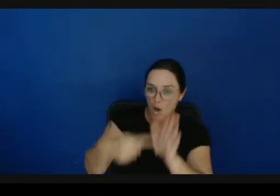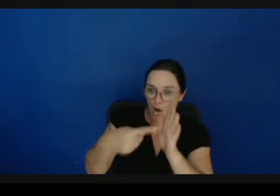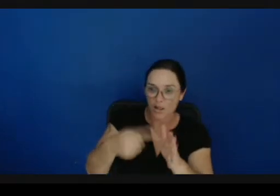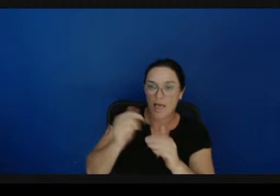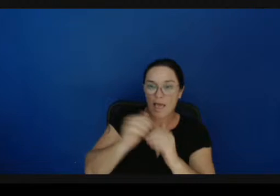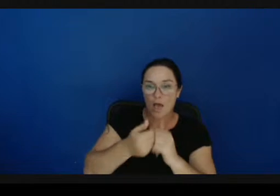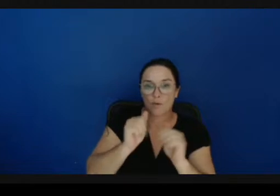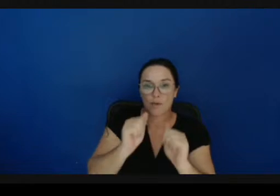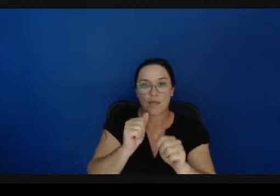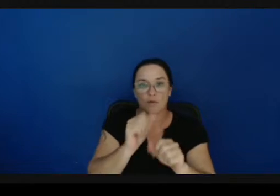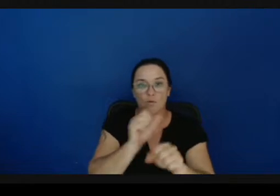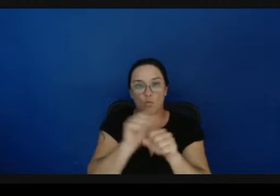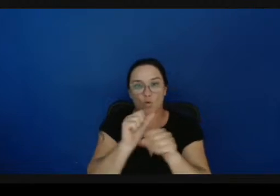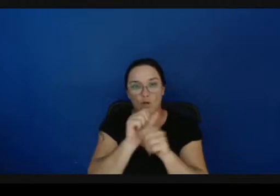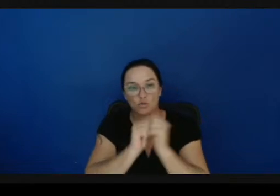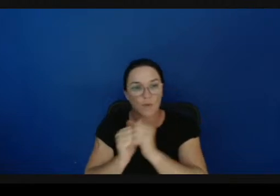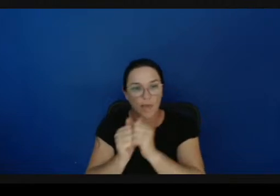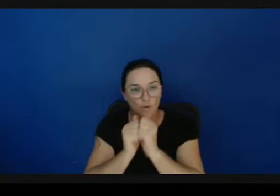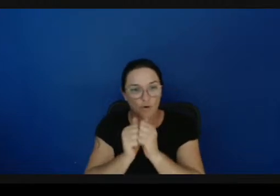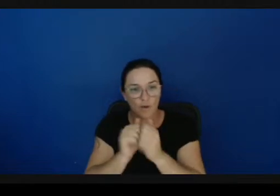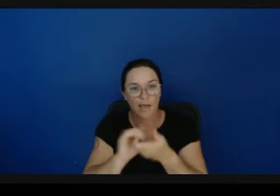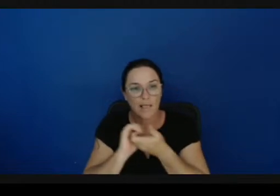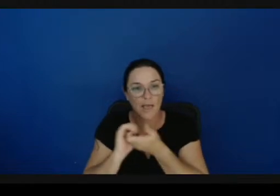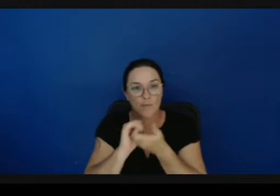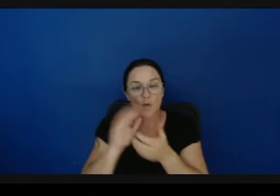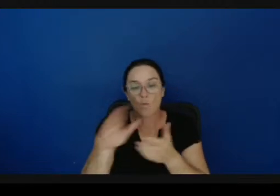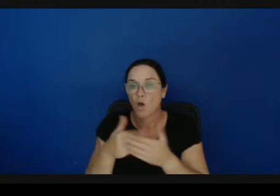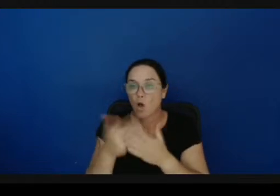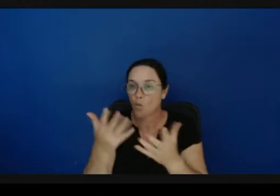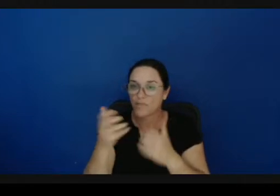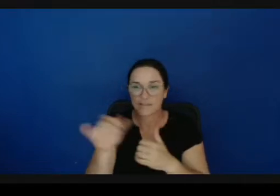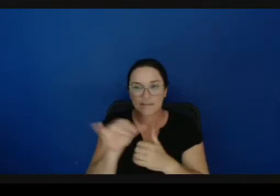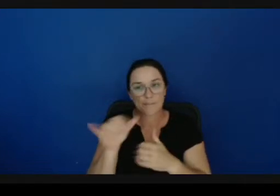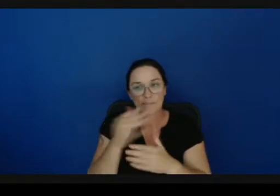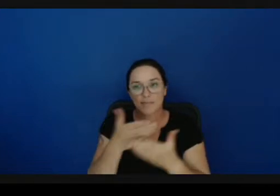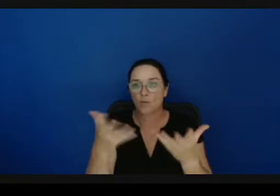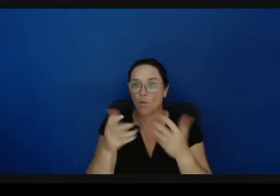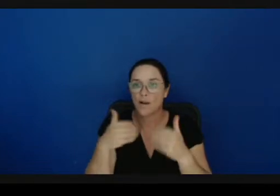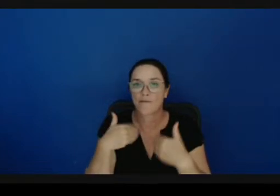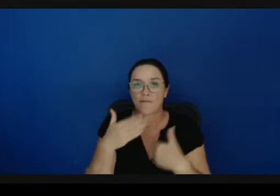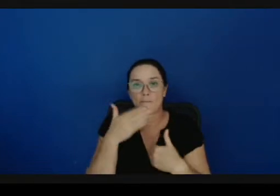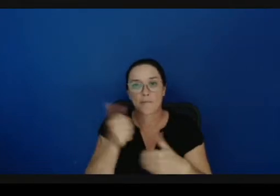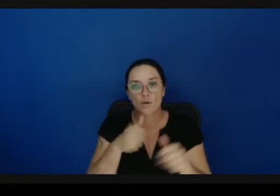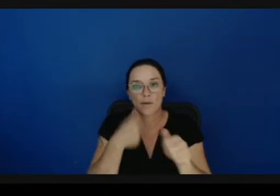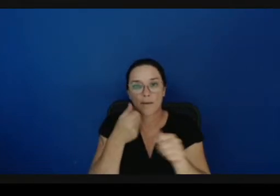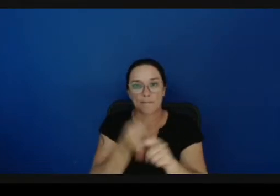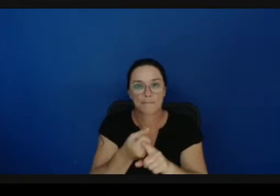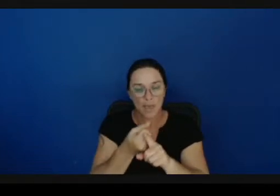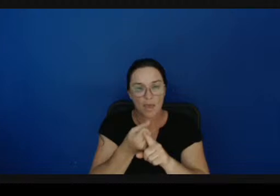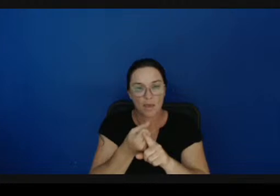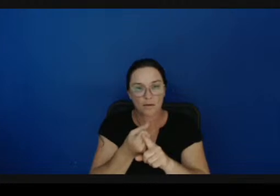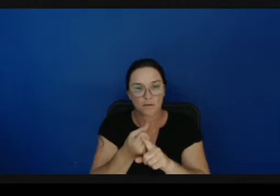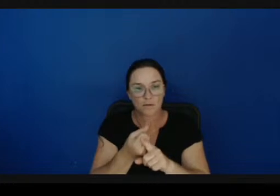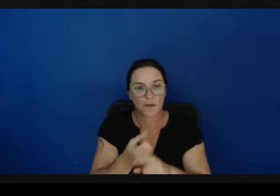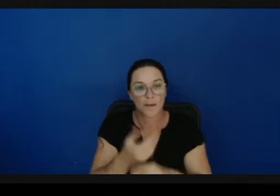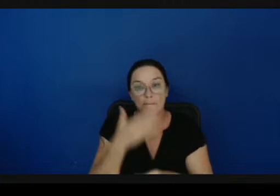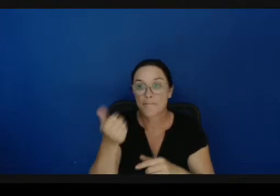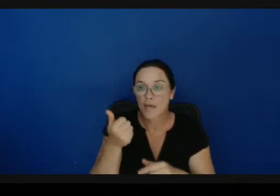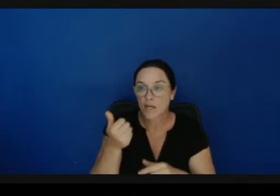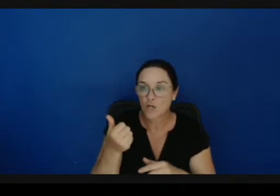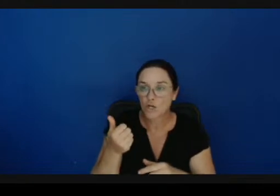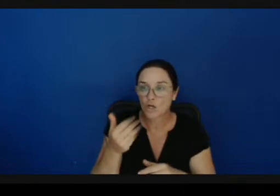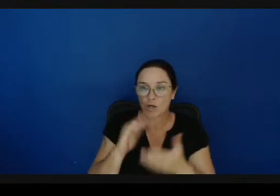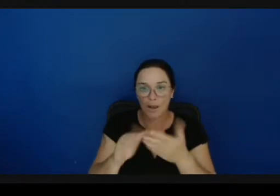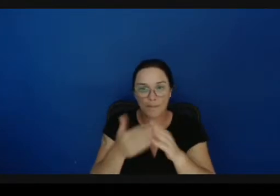and collaborate, because we all want the same thing. We all want to have a better impact of any eruption, better community